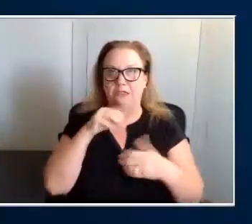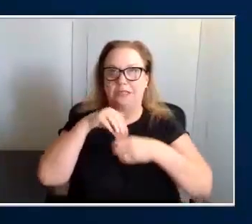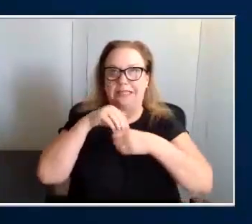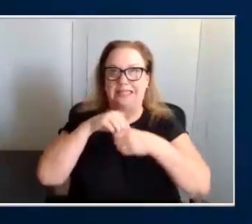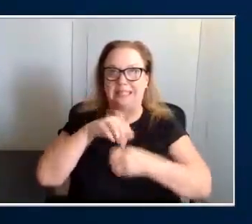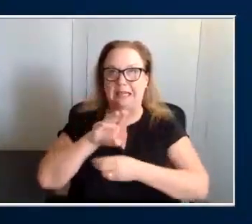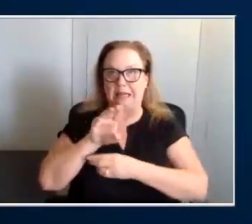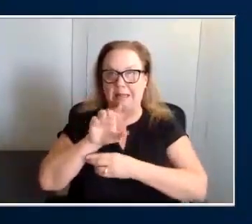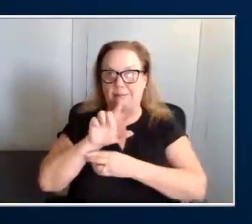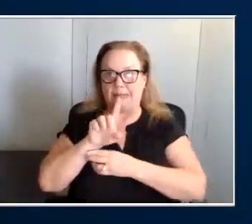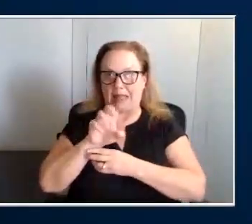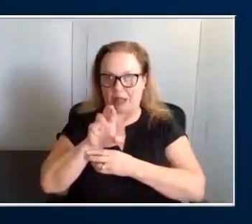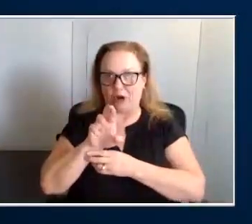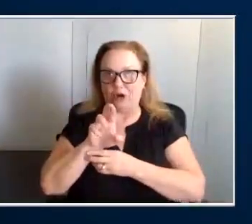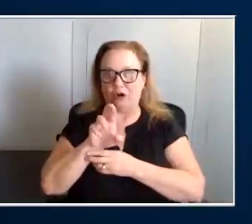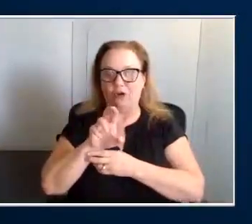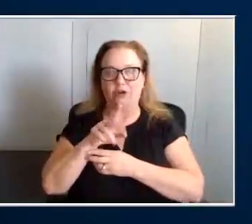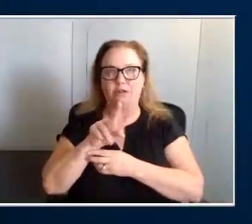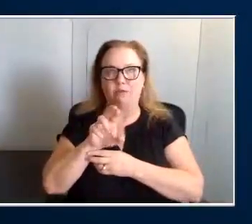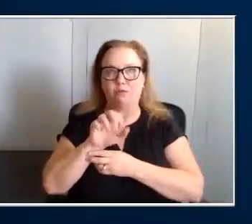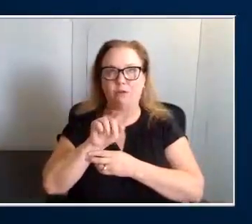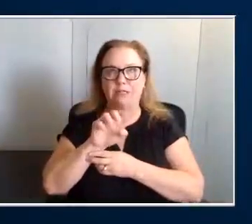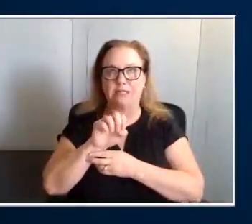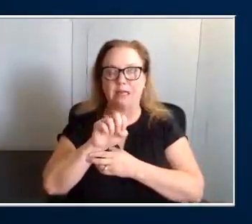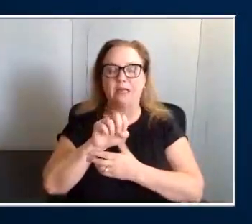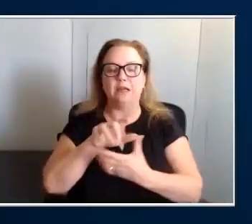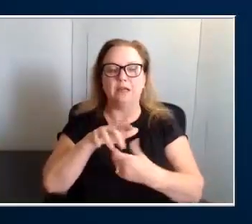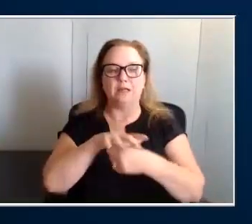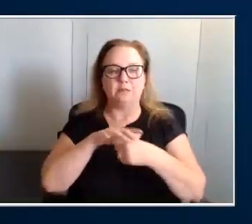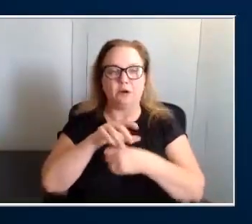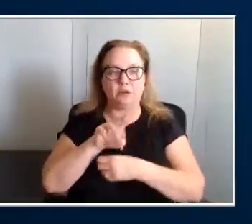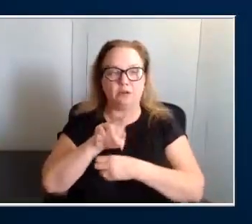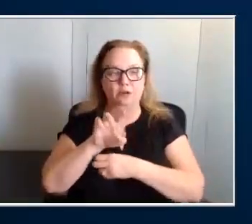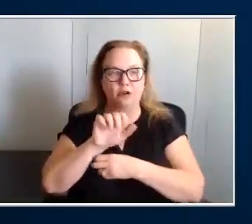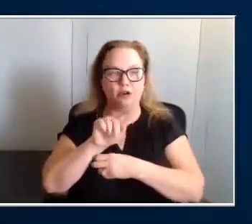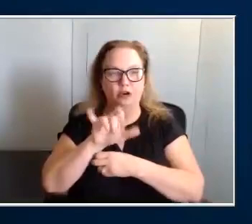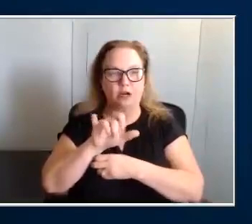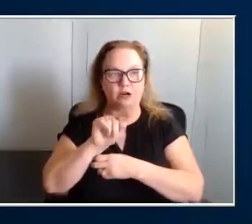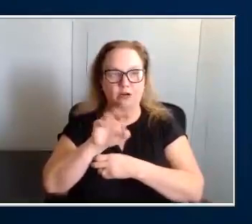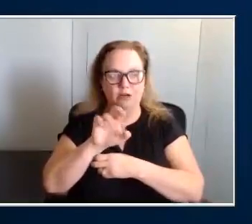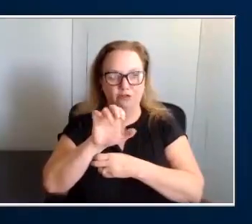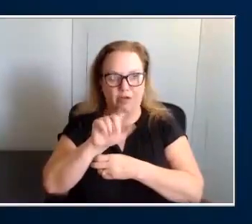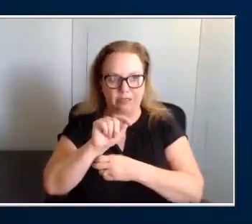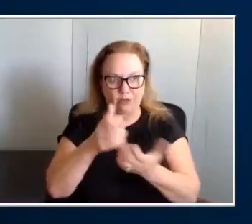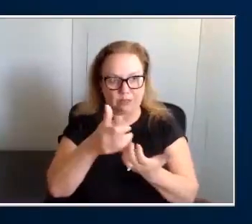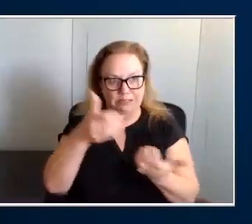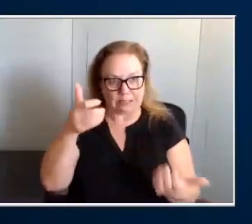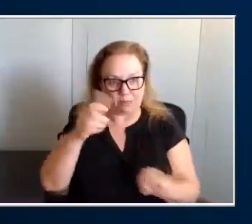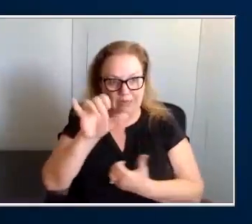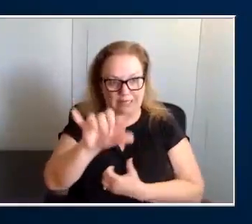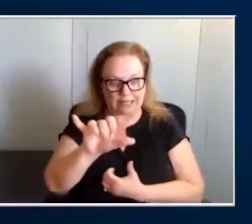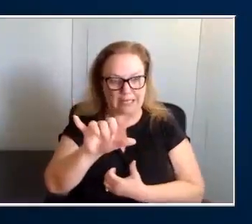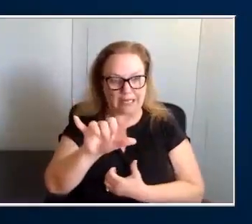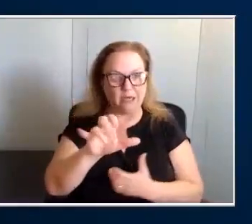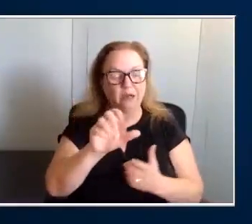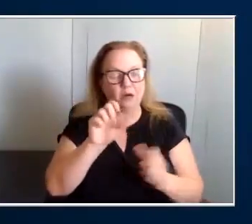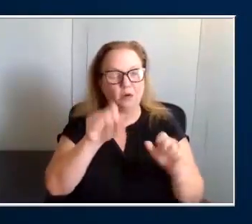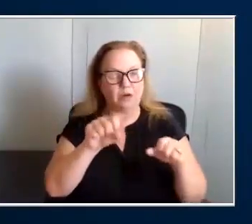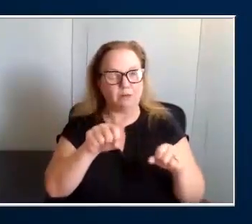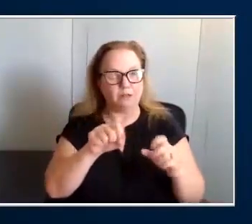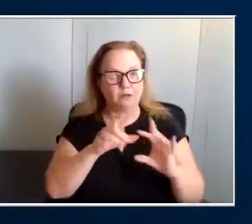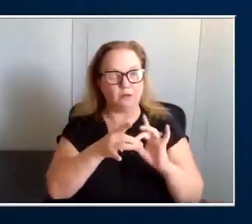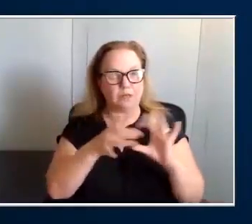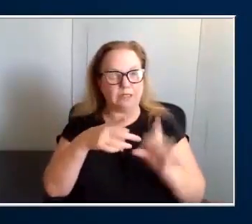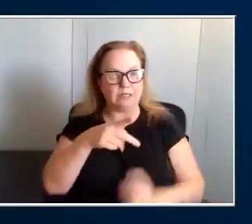bladder because the prostate is a part of the urinary tract. And so once we separate that, we're able to release the